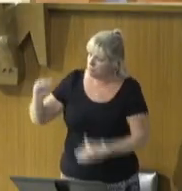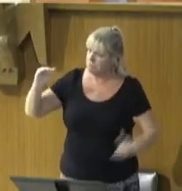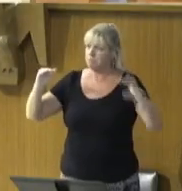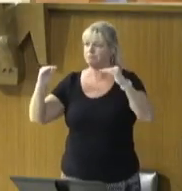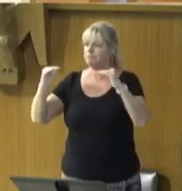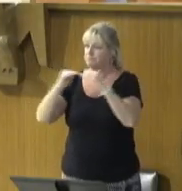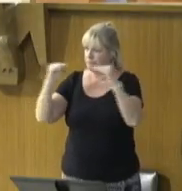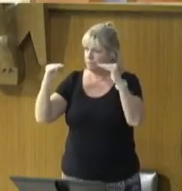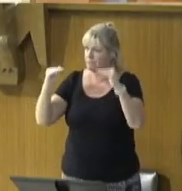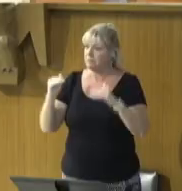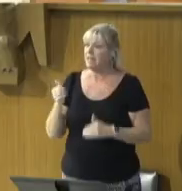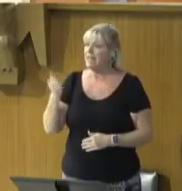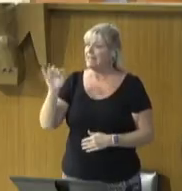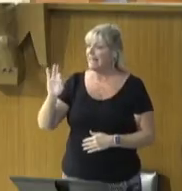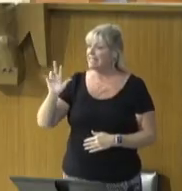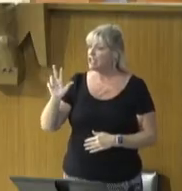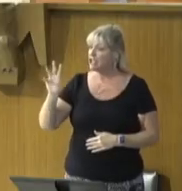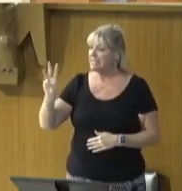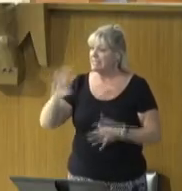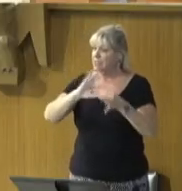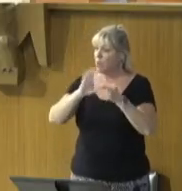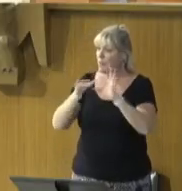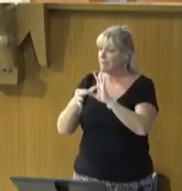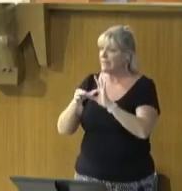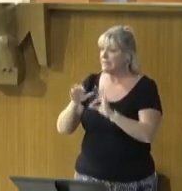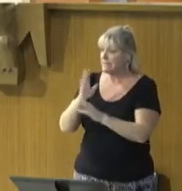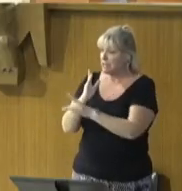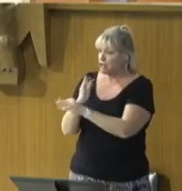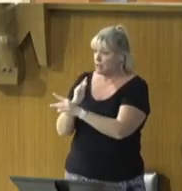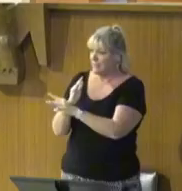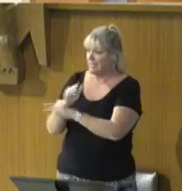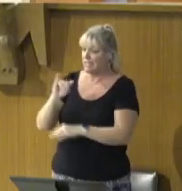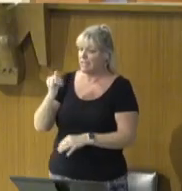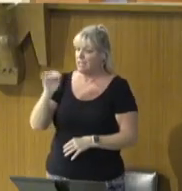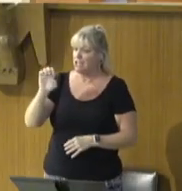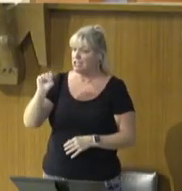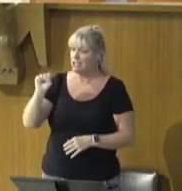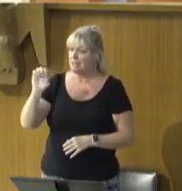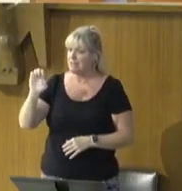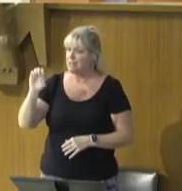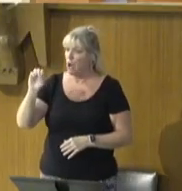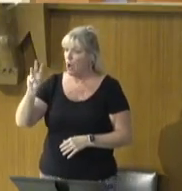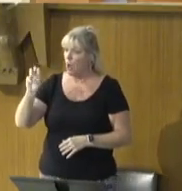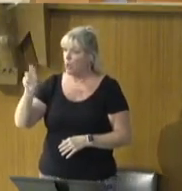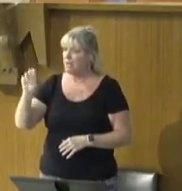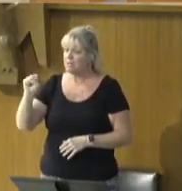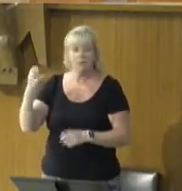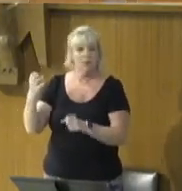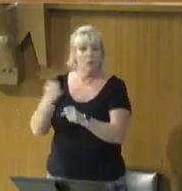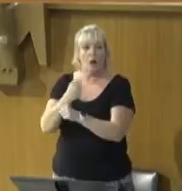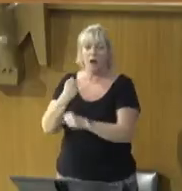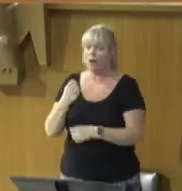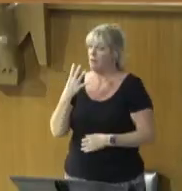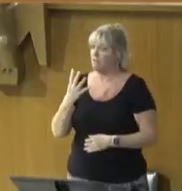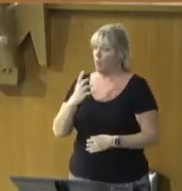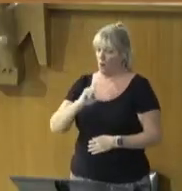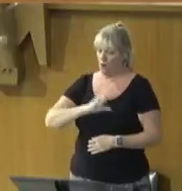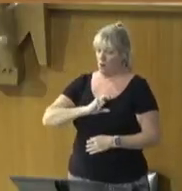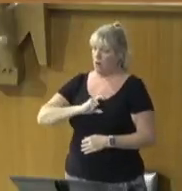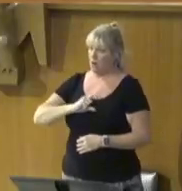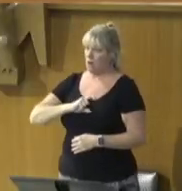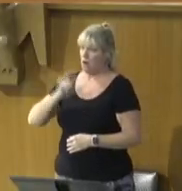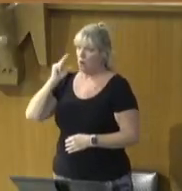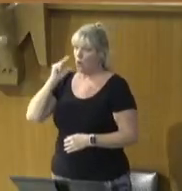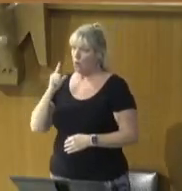1936 Olympics in Berlin when Jesse Owens won four track and field gold medals for the first time in